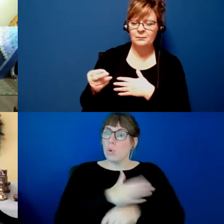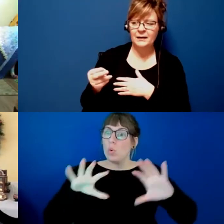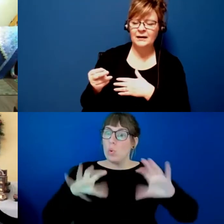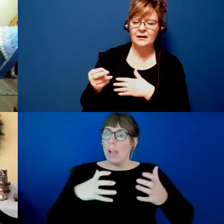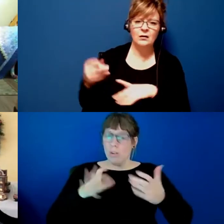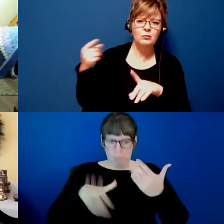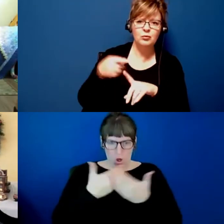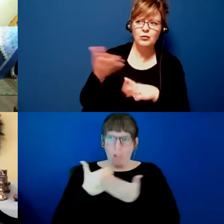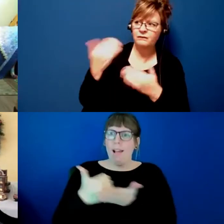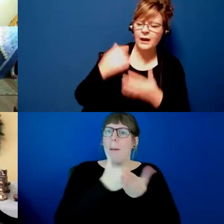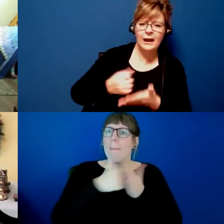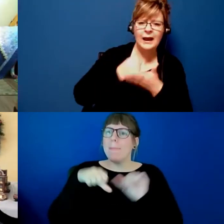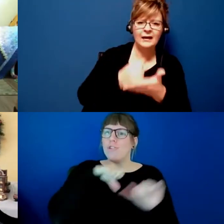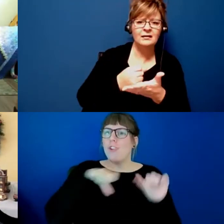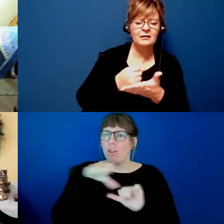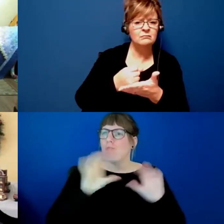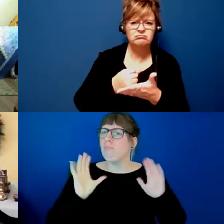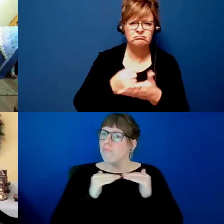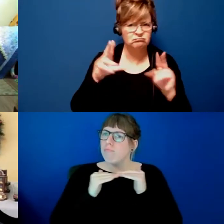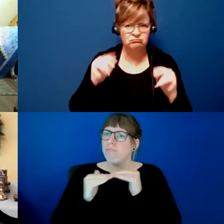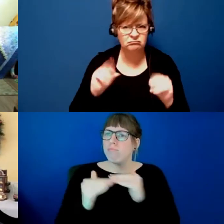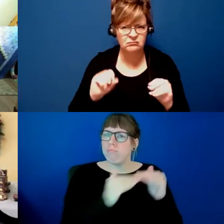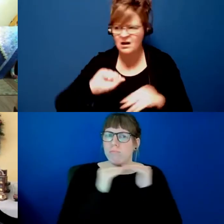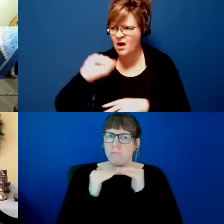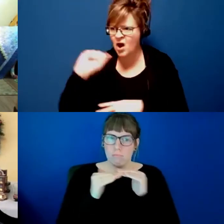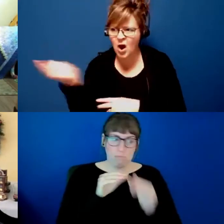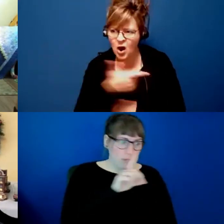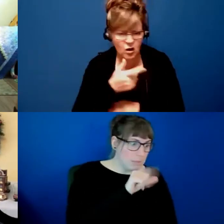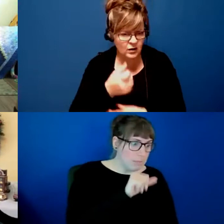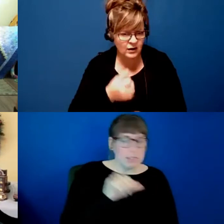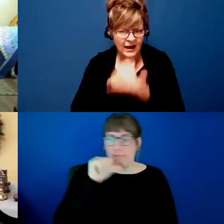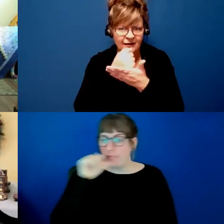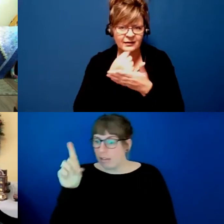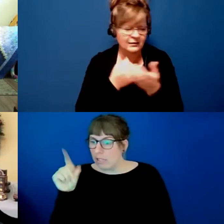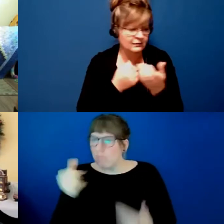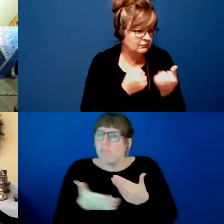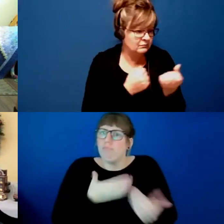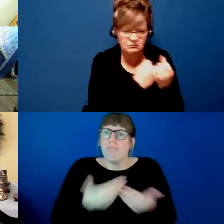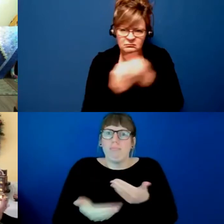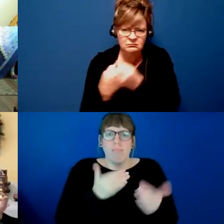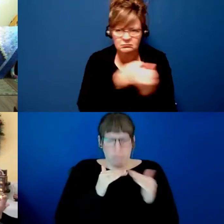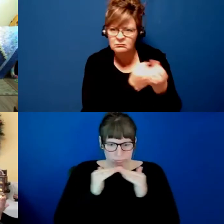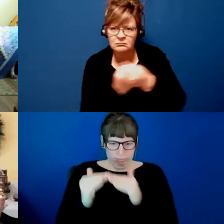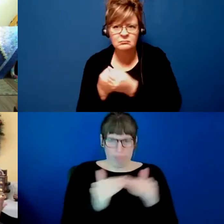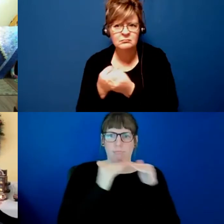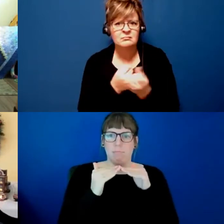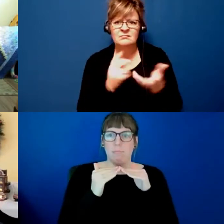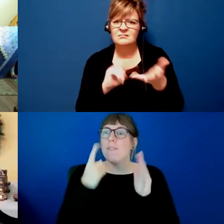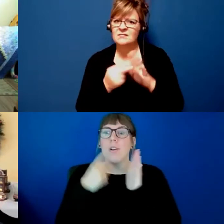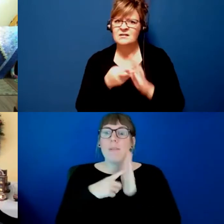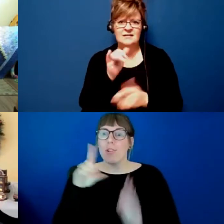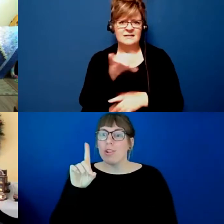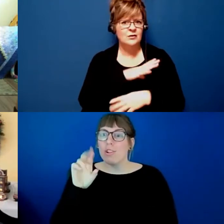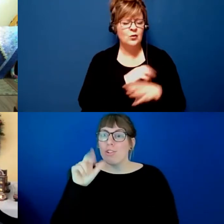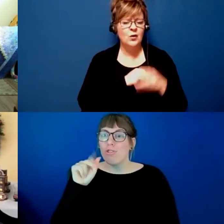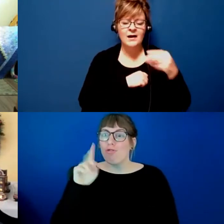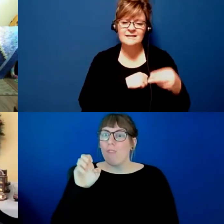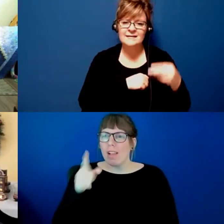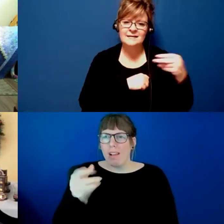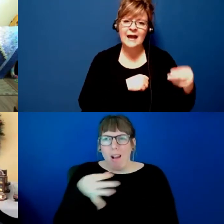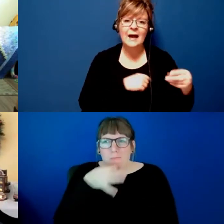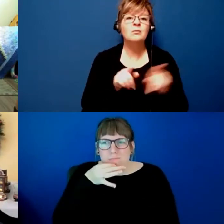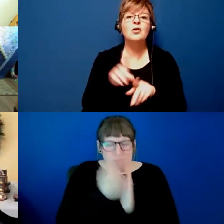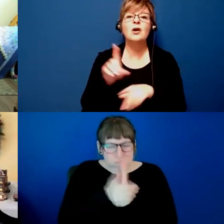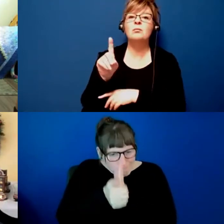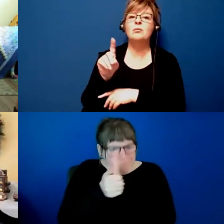everybody. So the notion is that even if you have a disability, you might be, well, as Drake is, one of the most talented singers,